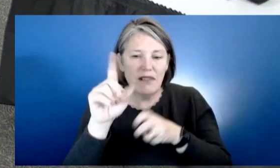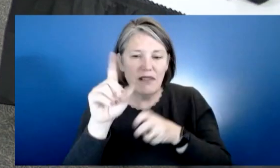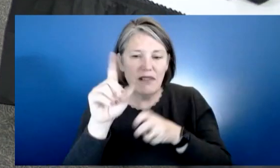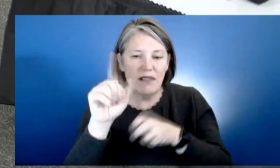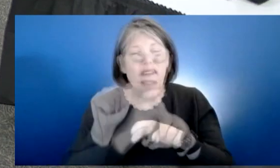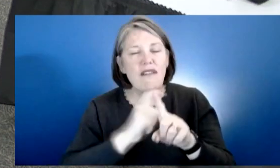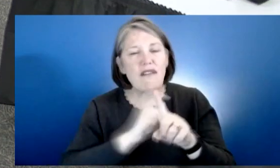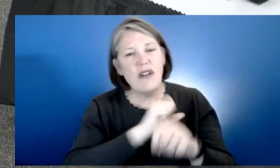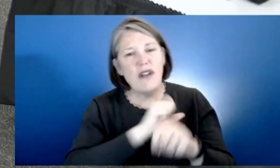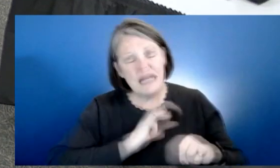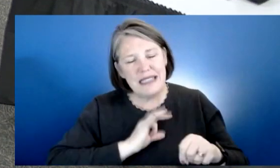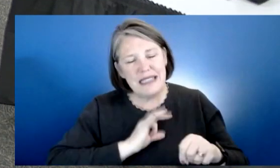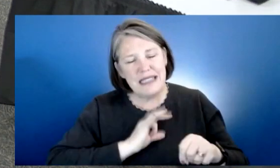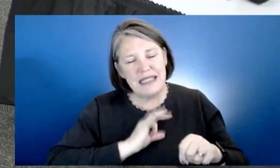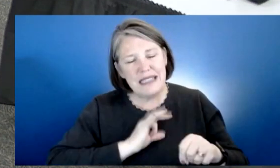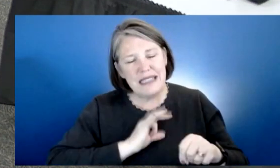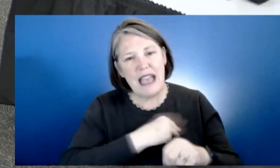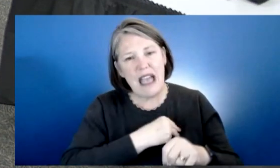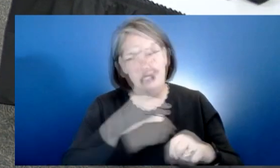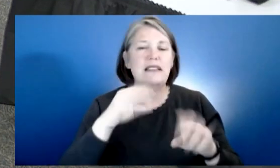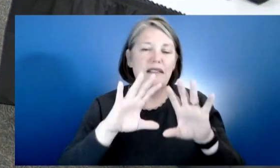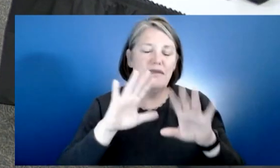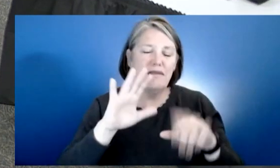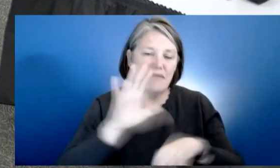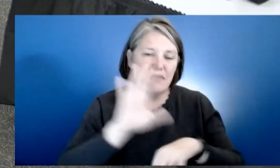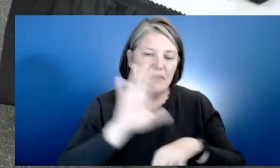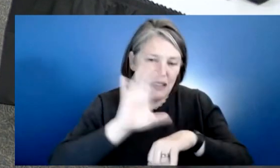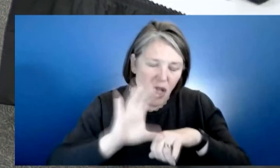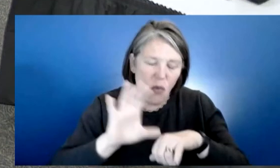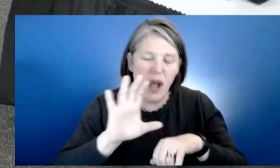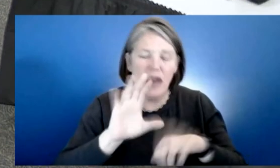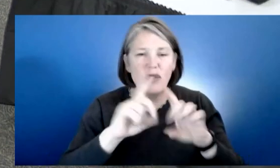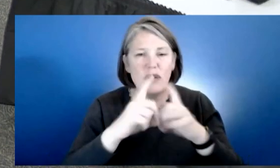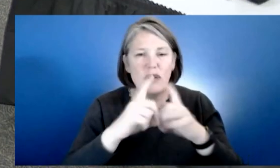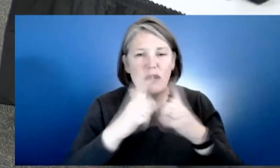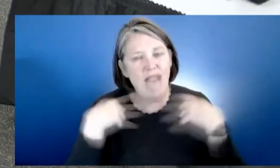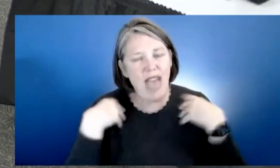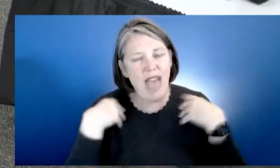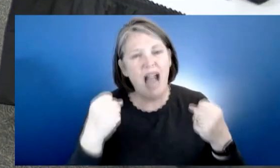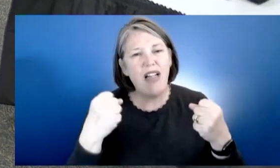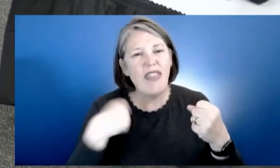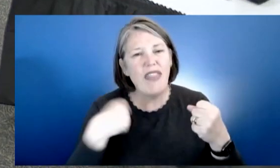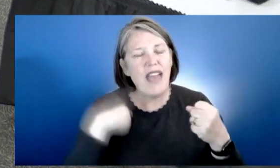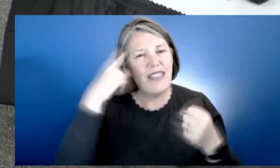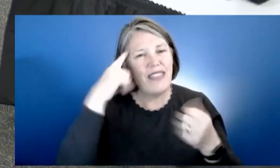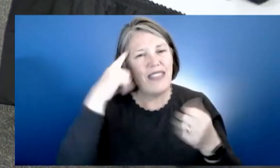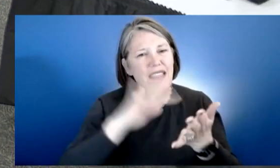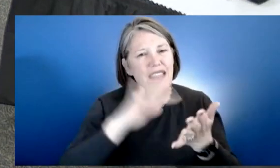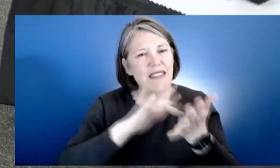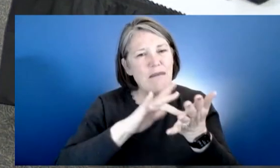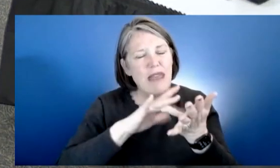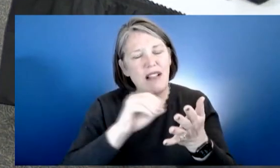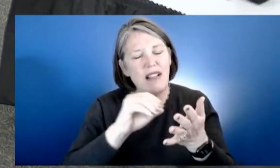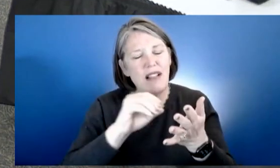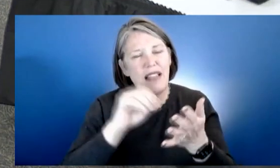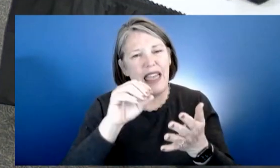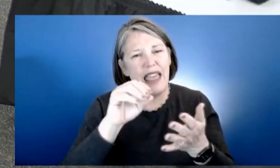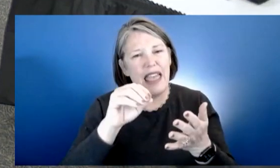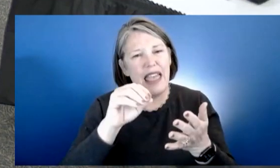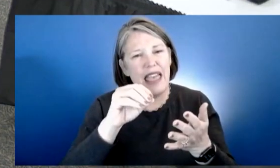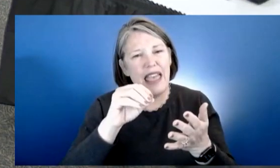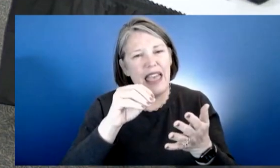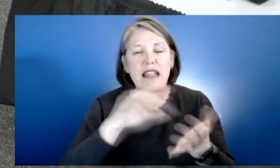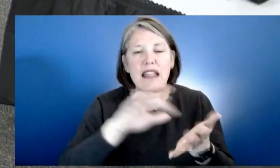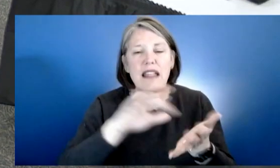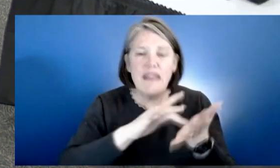to where we're at with natural immunity and really address that as a board. I think the medical and social segregation is unnecessary.